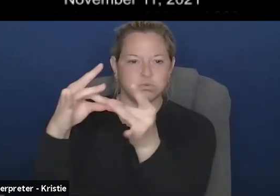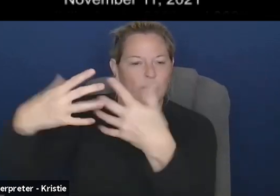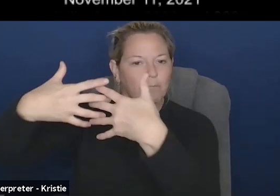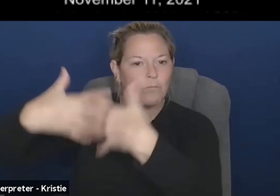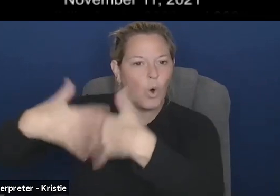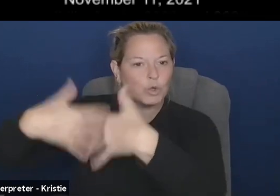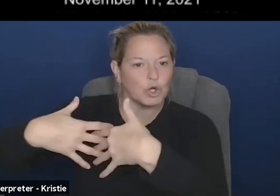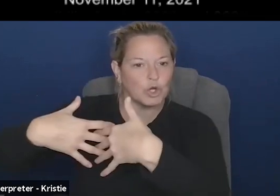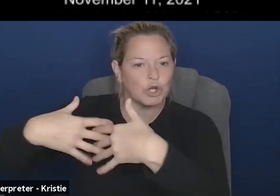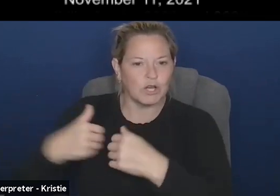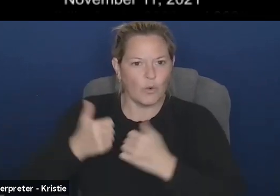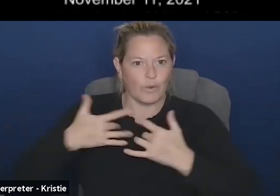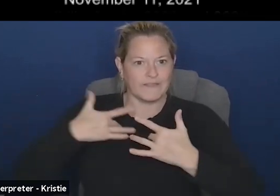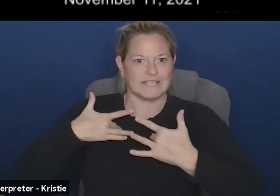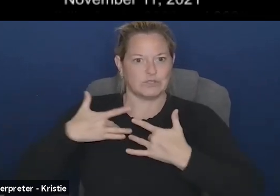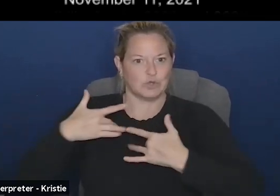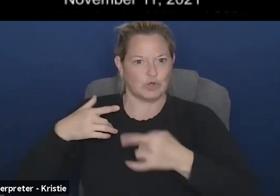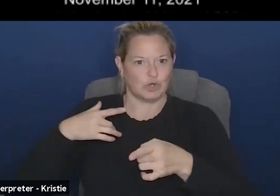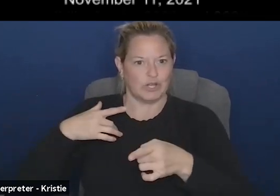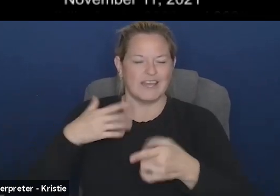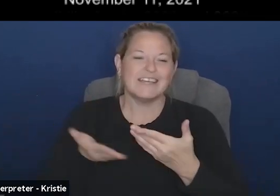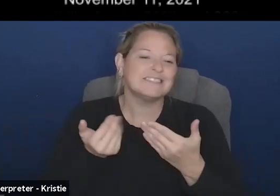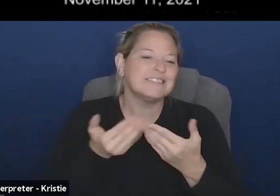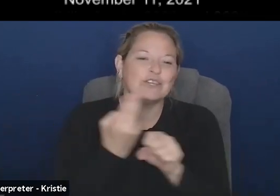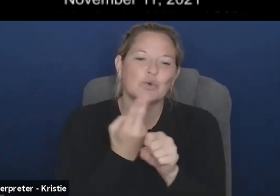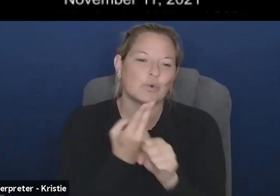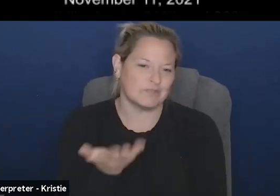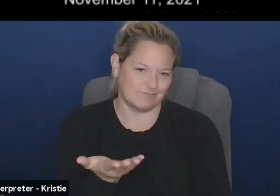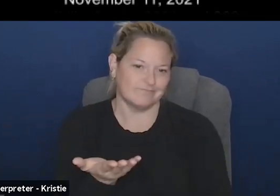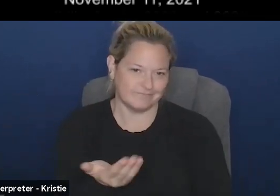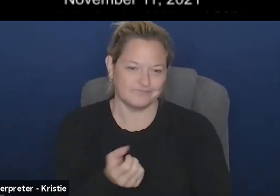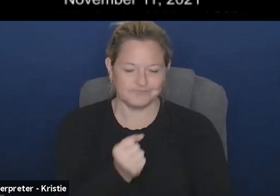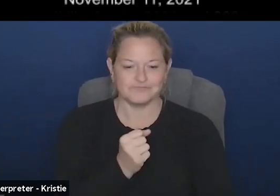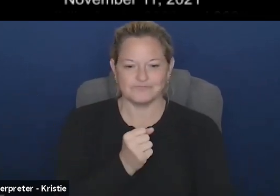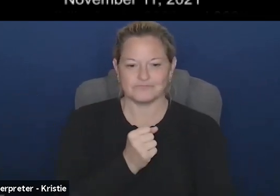pretty easy to use. It's pretty easy to access, and I've been